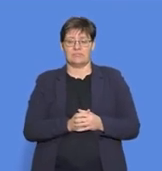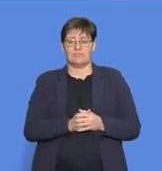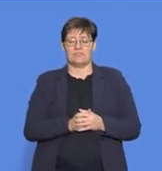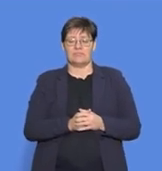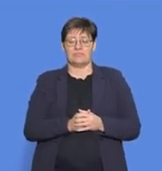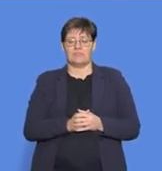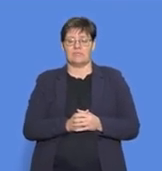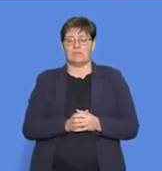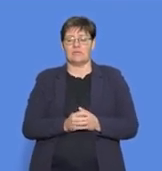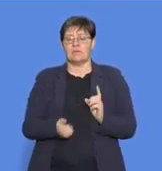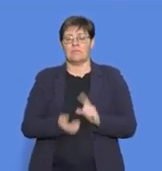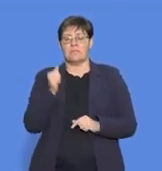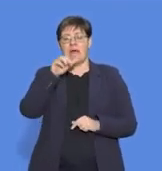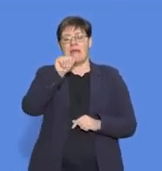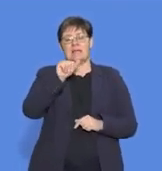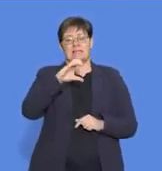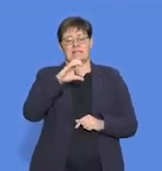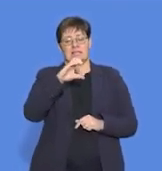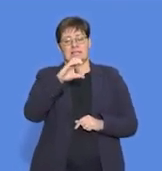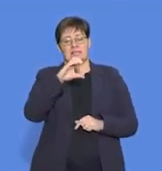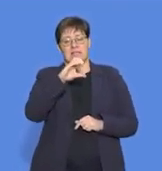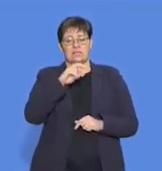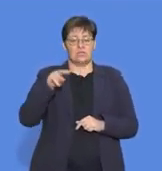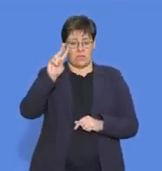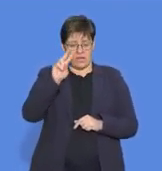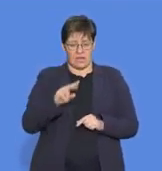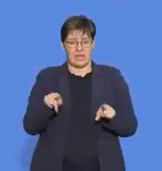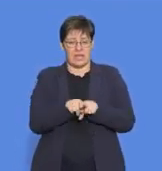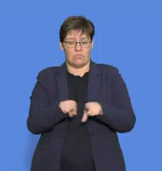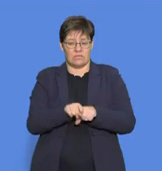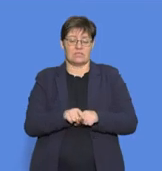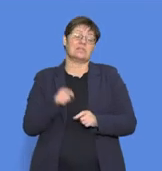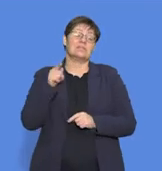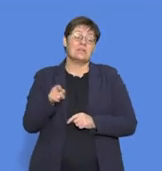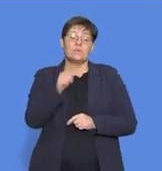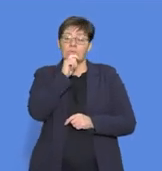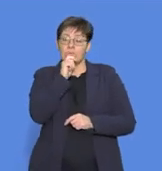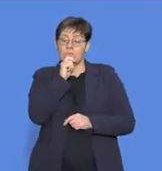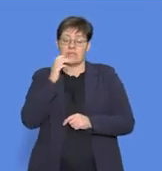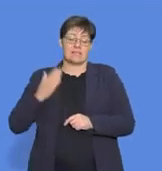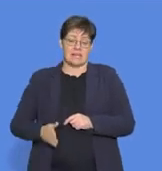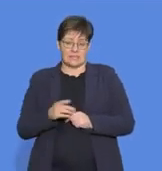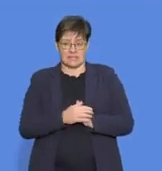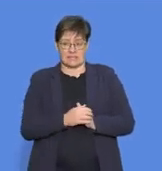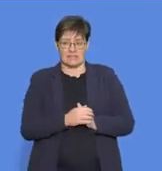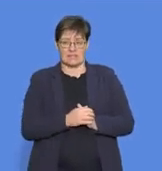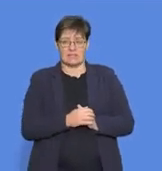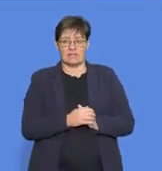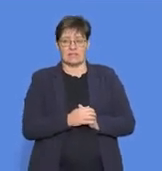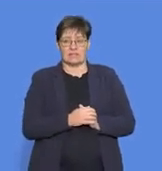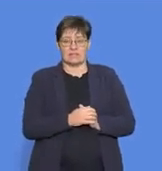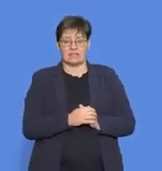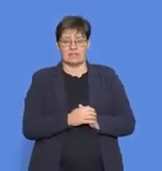Okay, so first let's find AC squared. So AC squared is equal to, remember we're going to use our sides, so it's going to